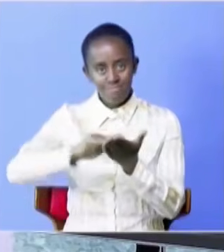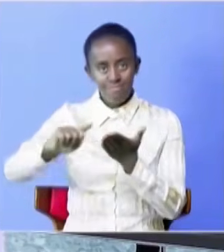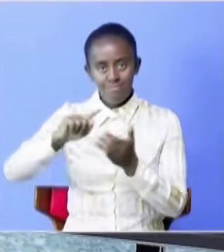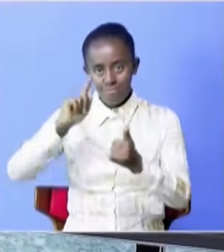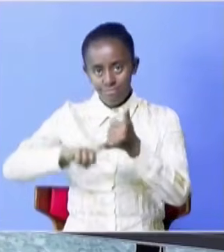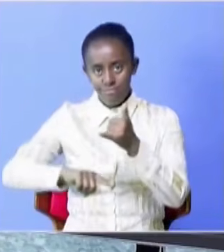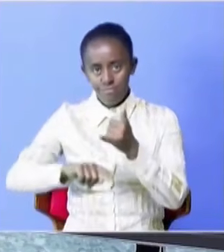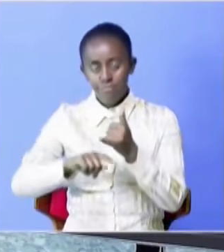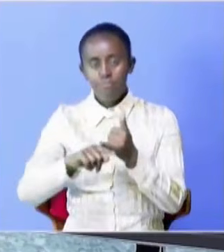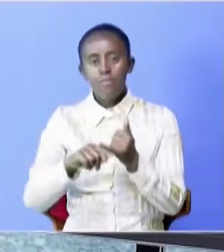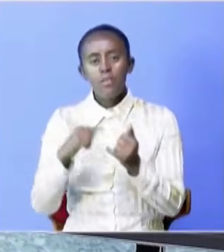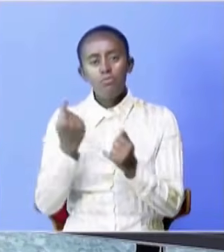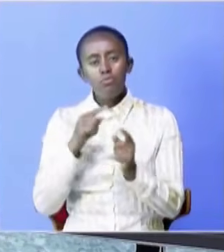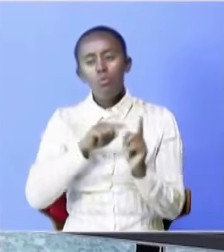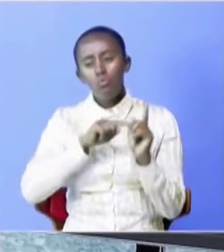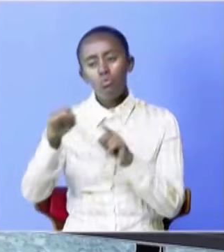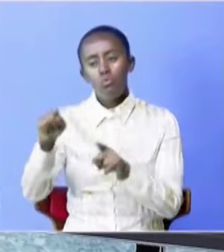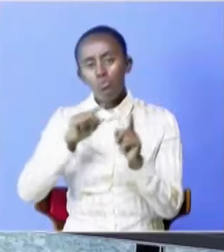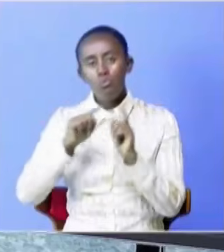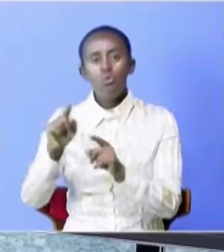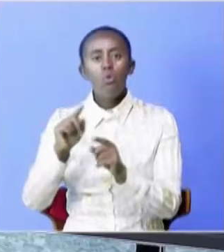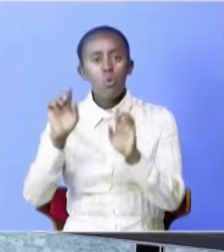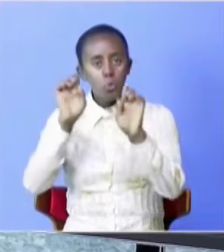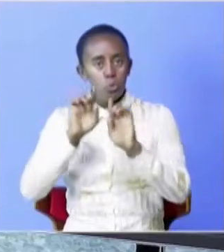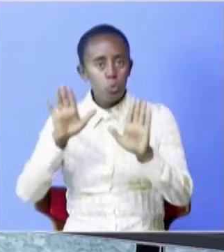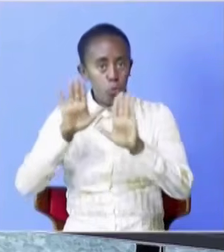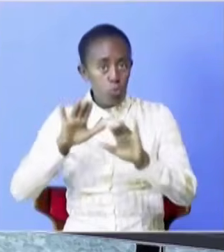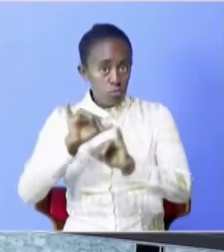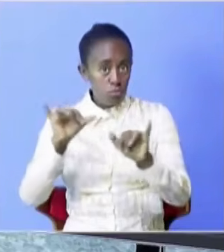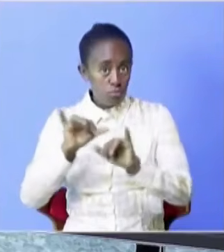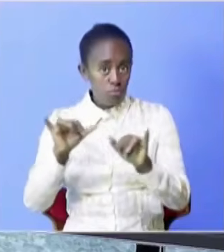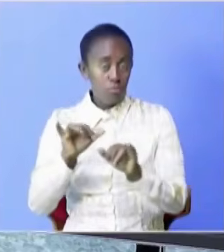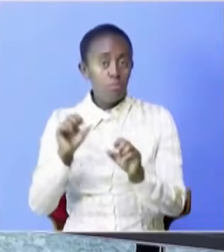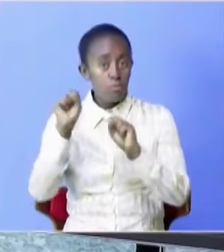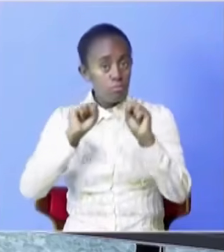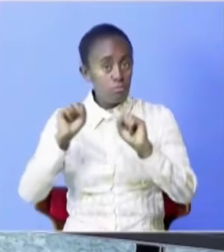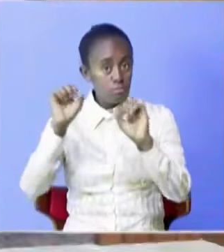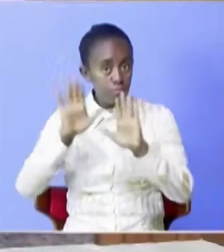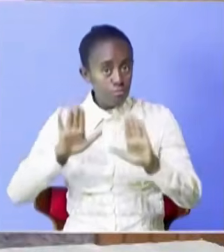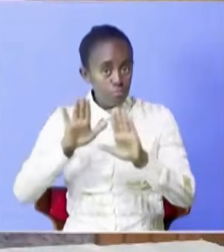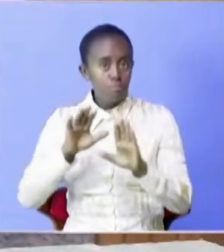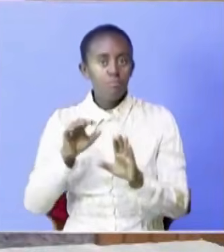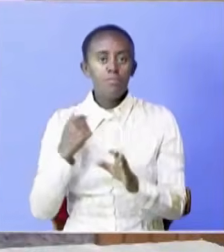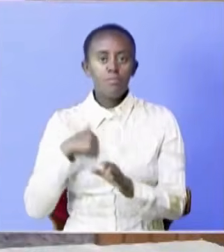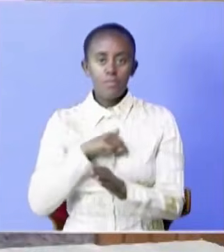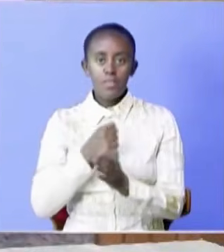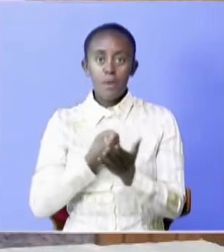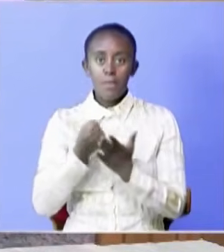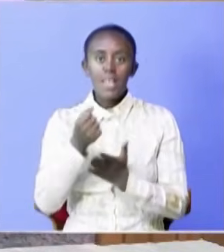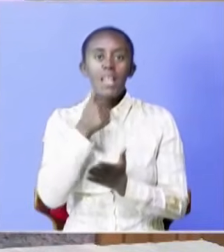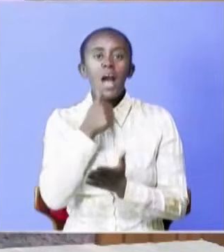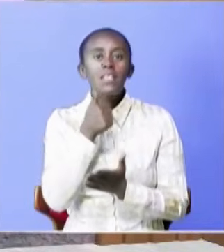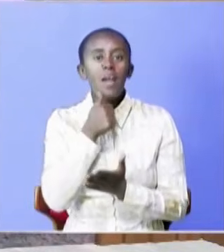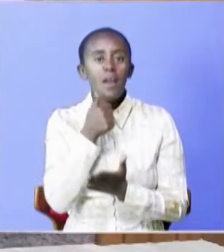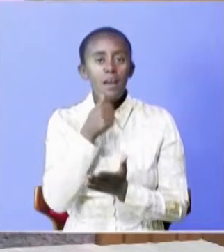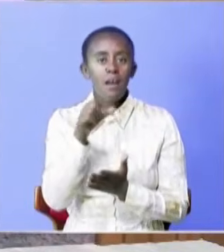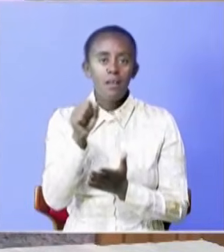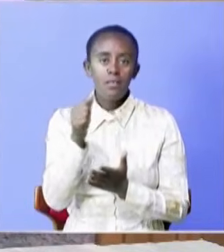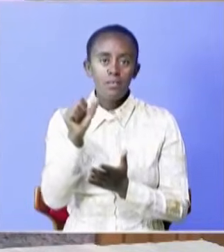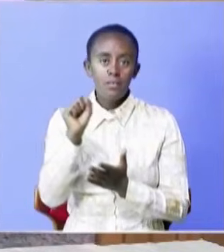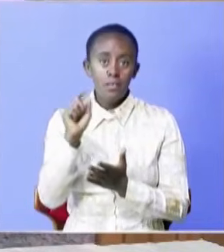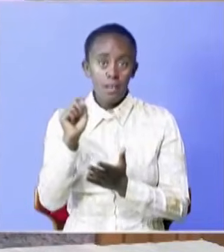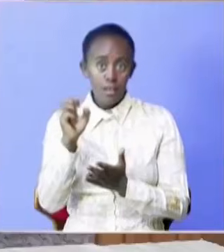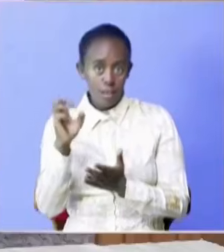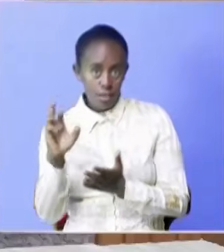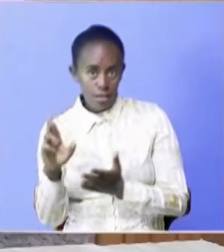Aster goes to the shop every weekend. So, don't forget, we have our subject, Aster, and